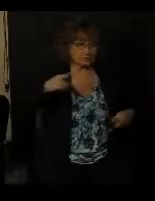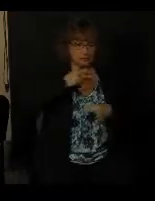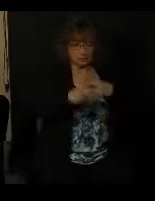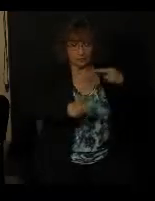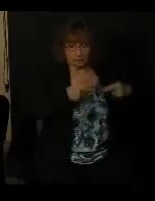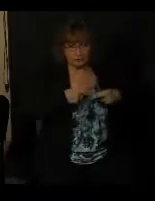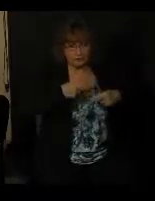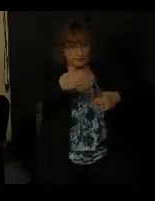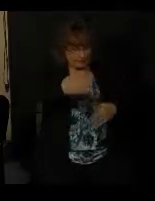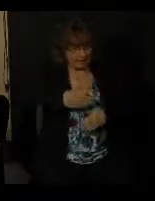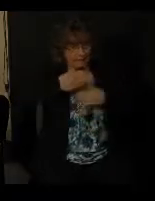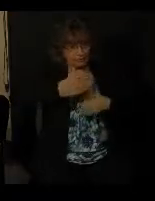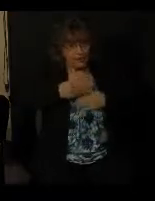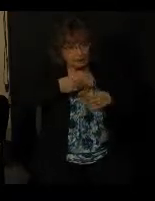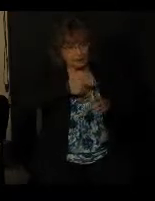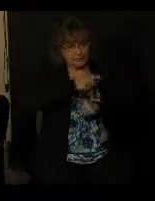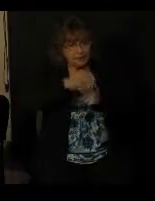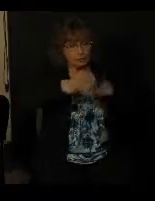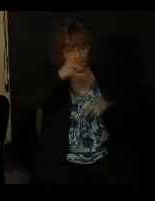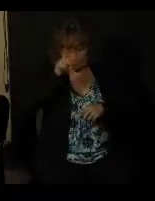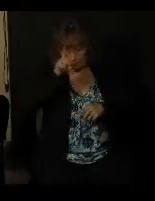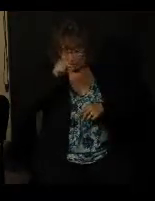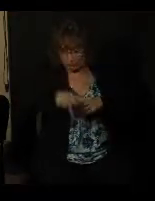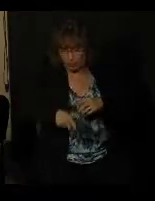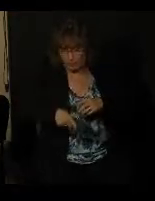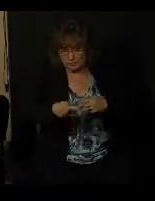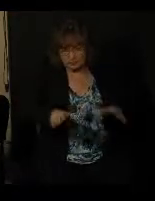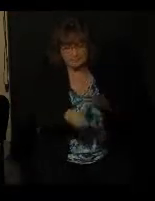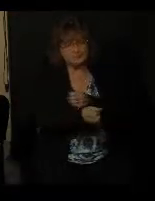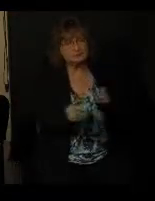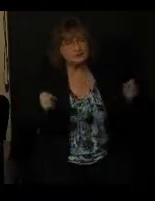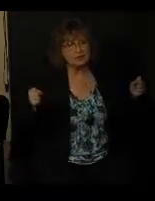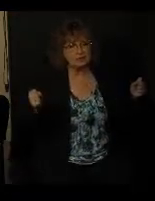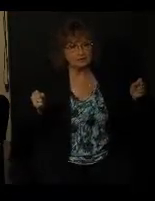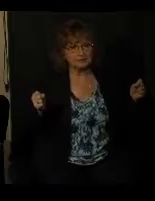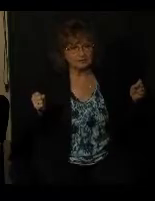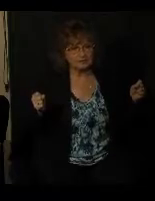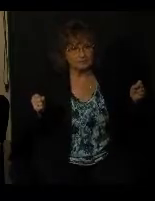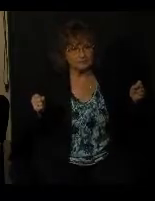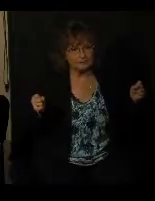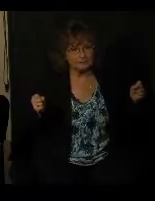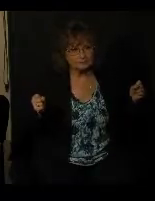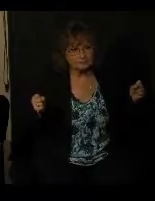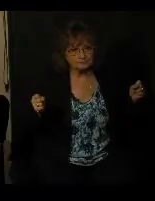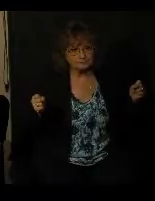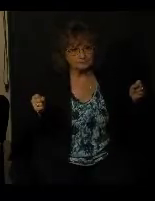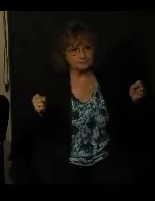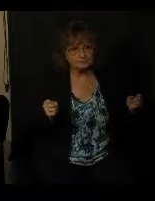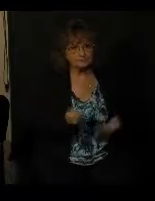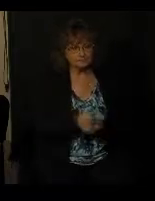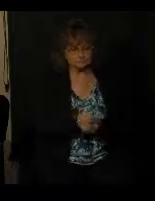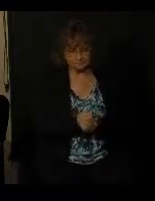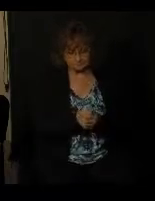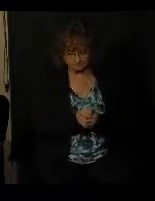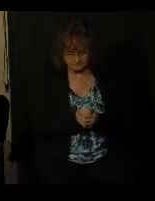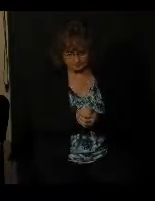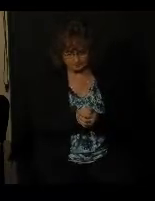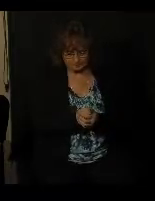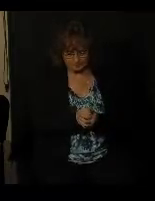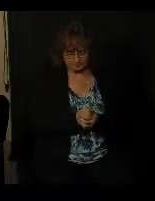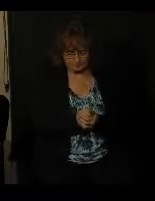just willing to come along and share. I don't know what he's telling your youth group. I don't. I know